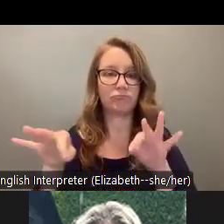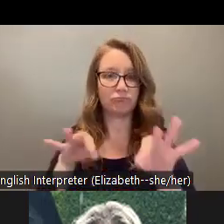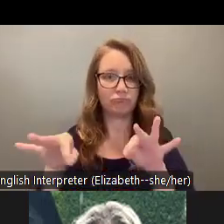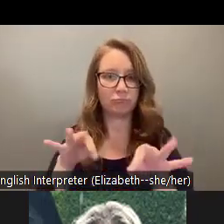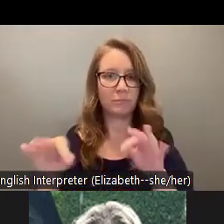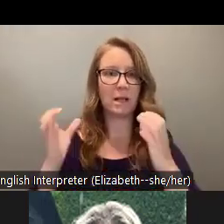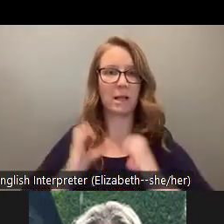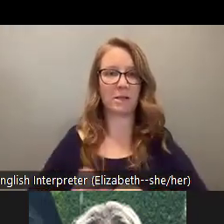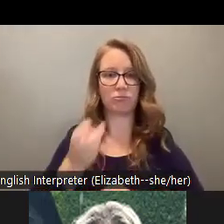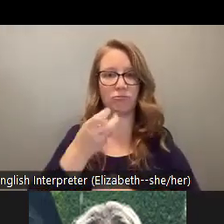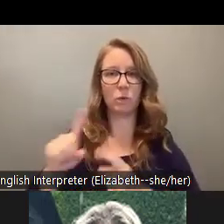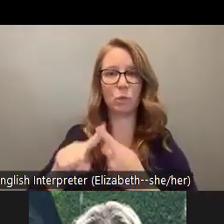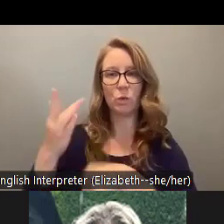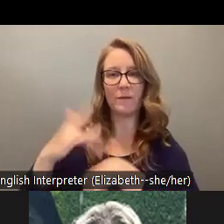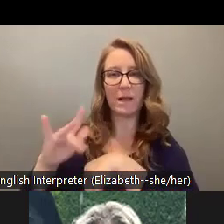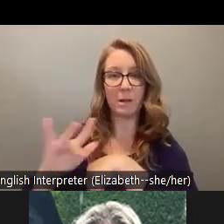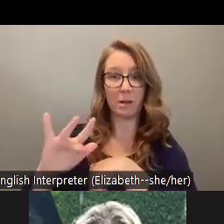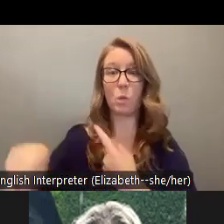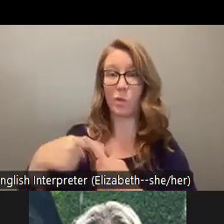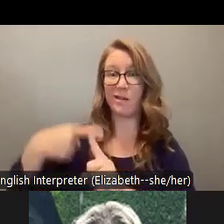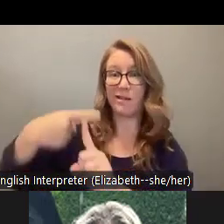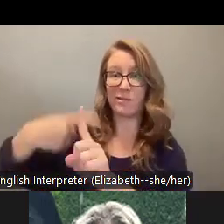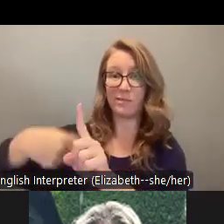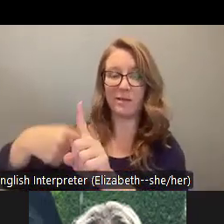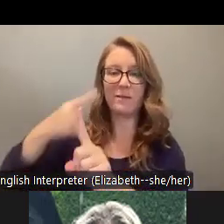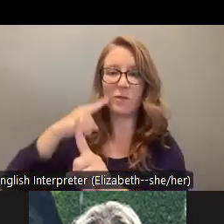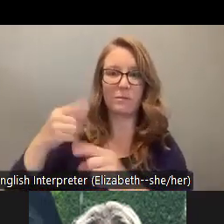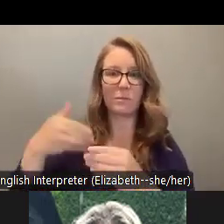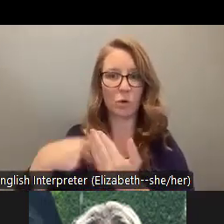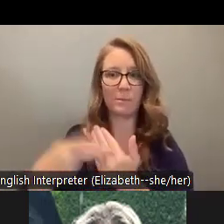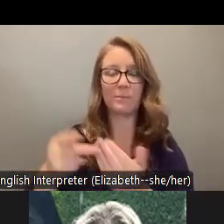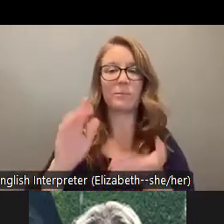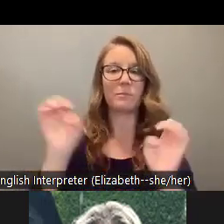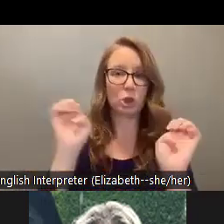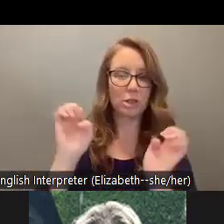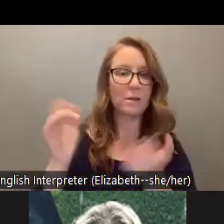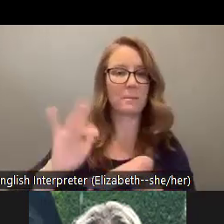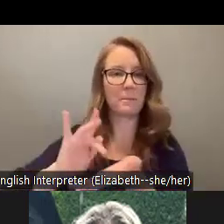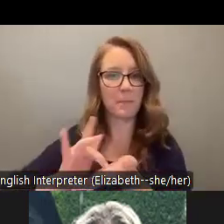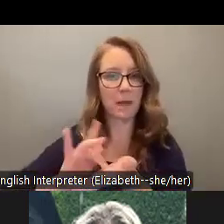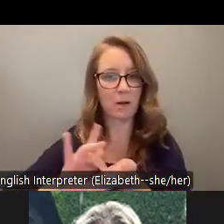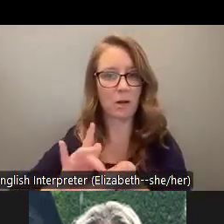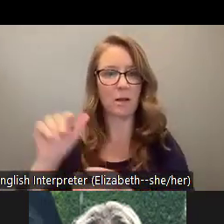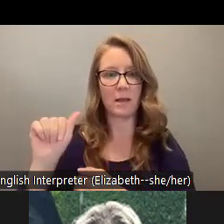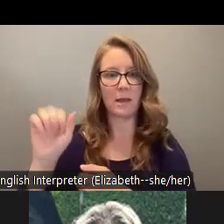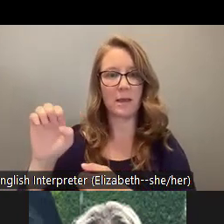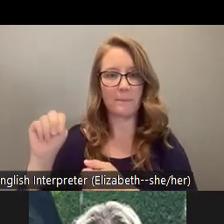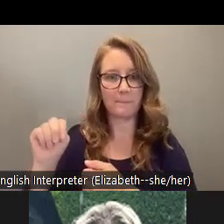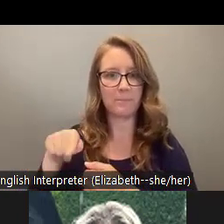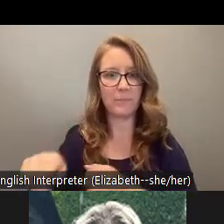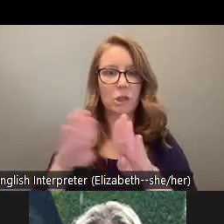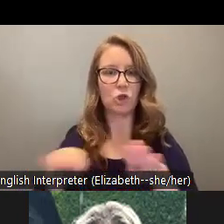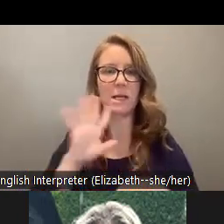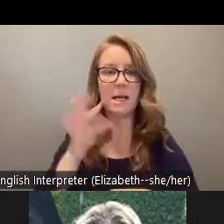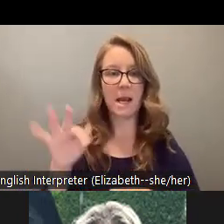are transitioned into available openings each month from the following programs. So emergency medical or AEM, children turning 19 and aging out, the Apple Health